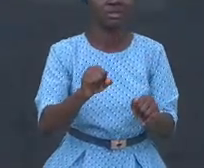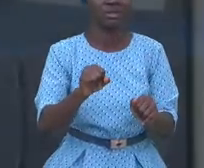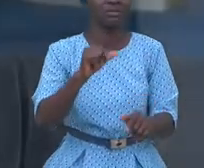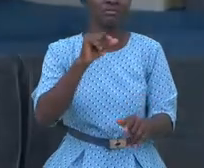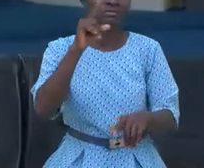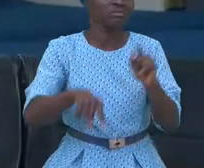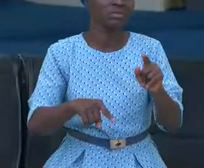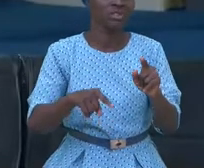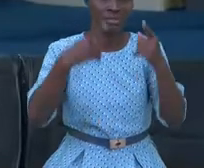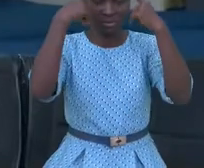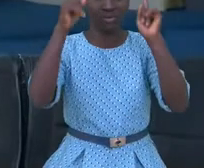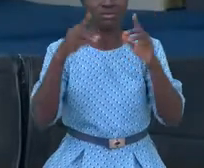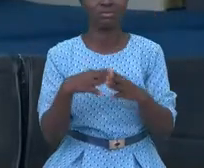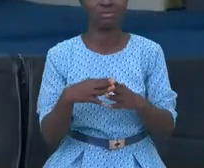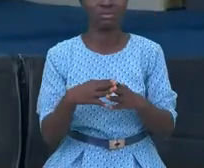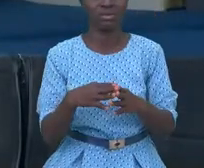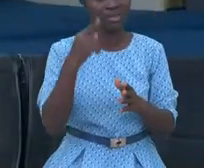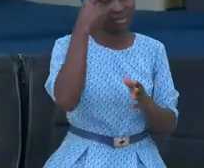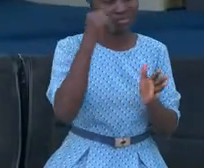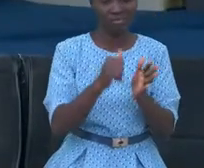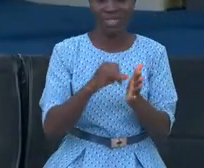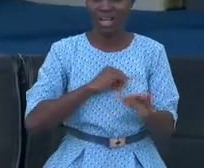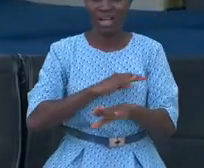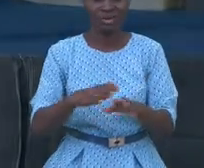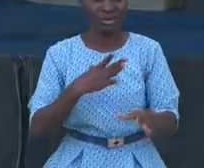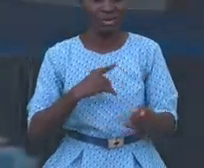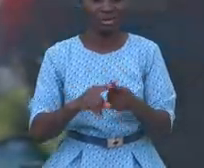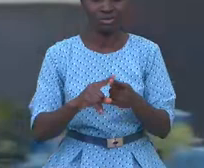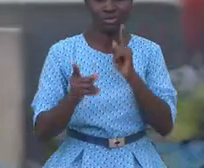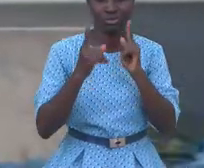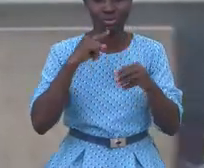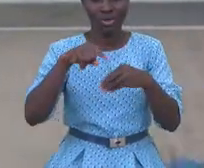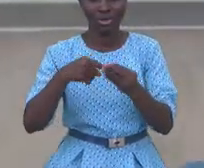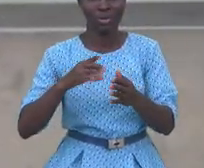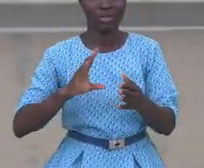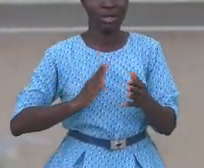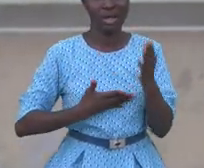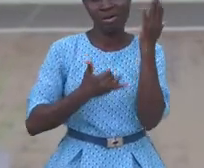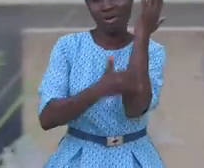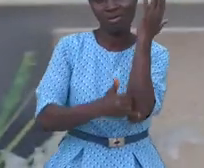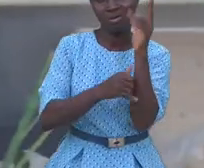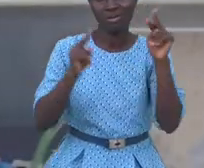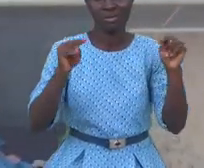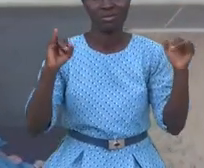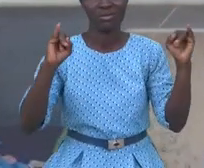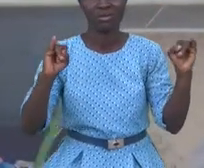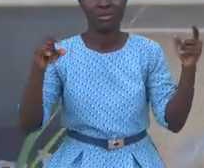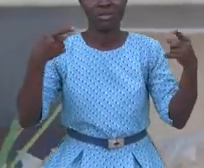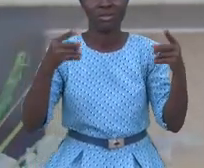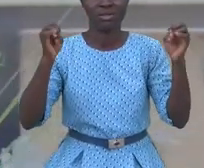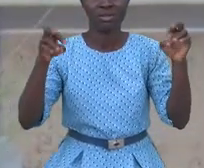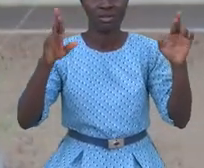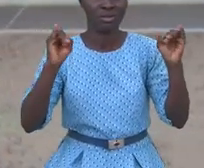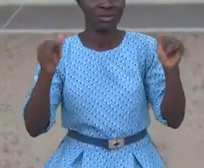about our country. But there's something I read about in the papers all the time. Corruption,